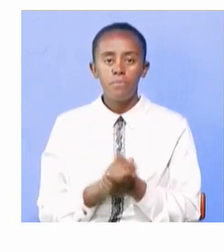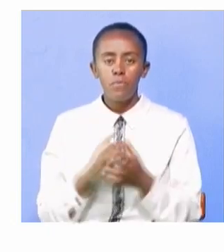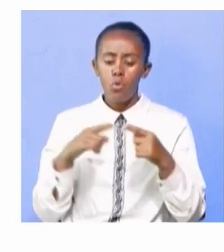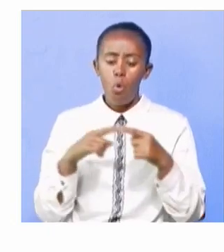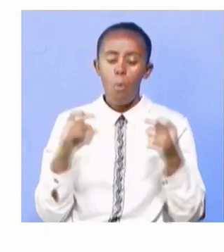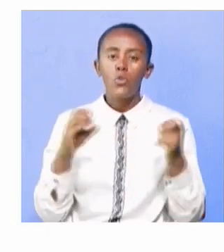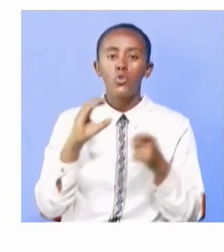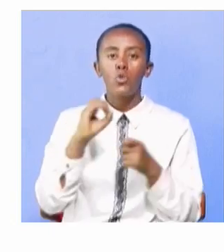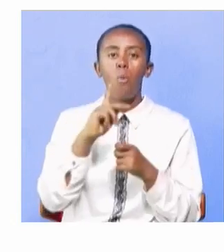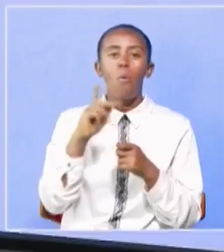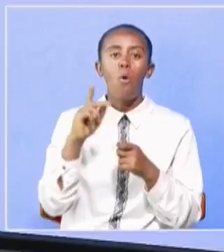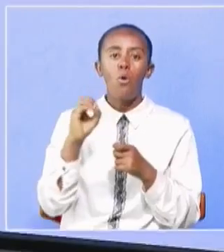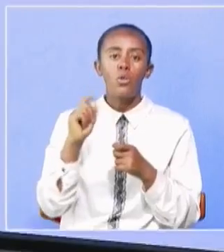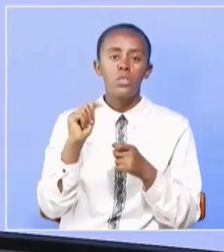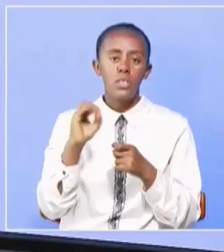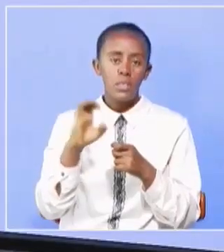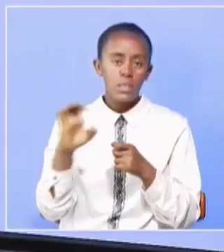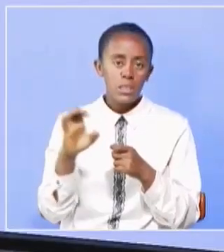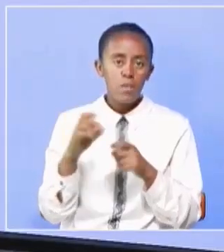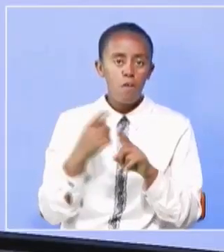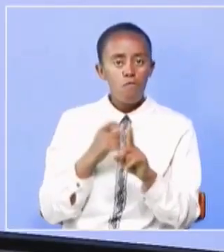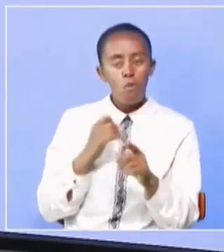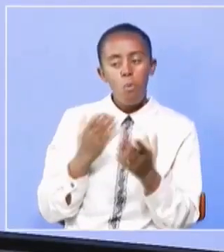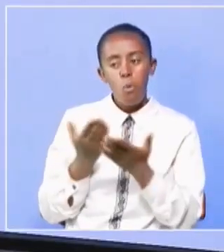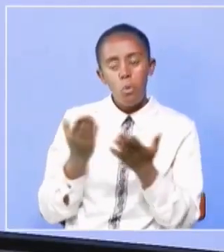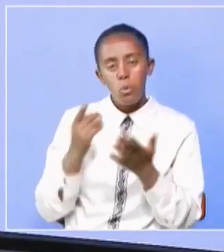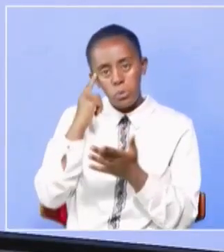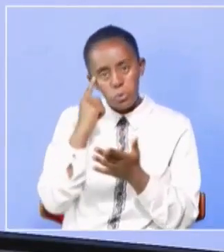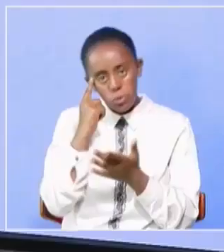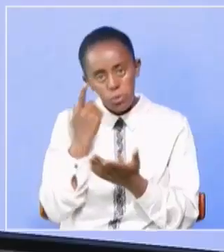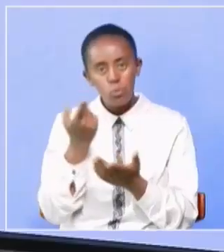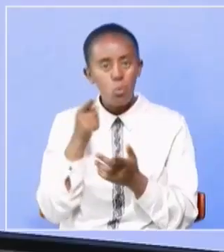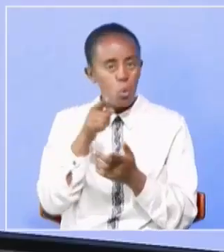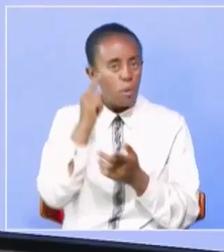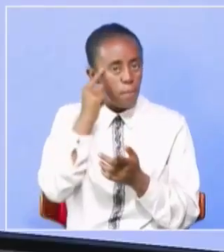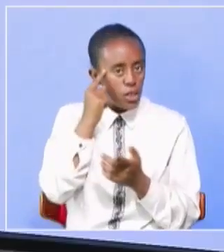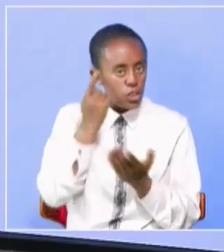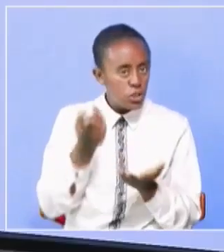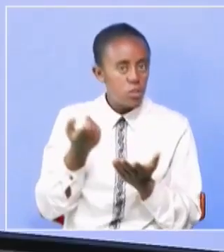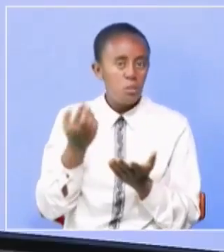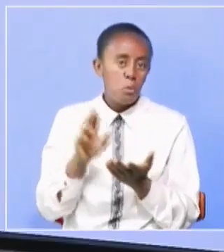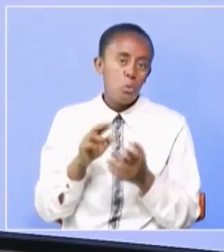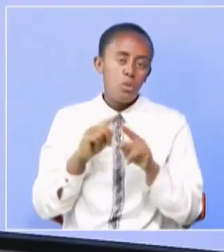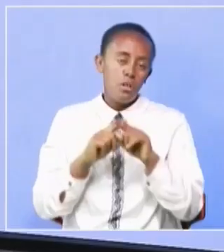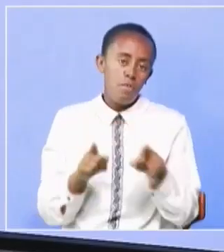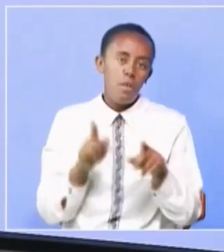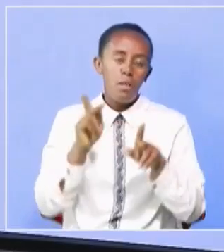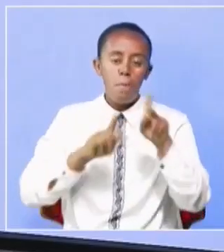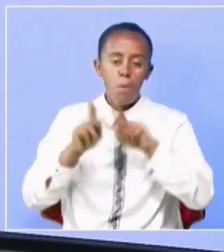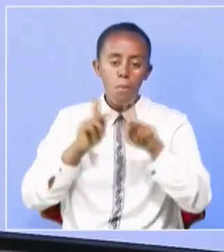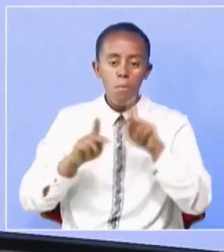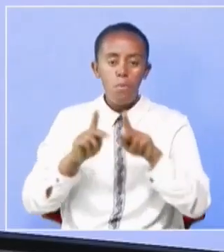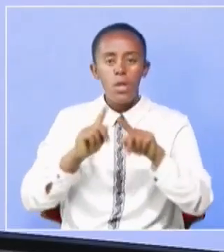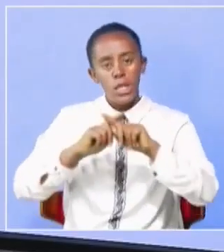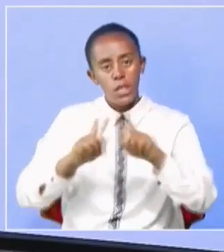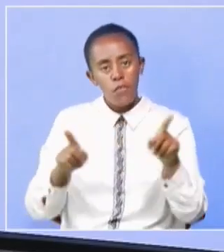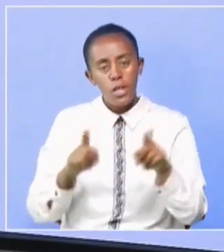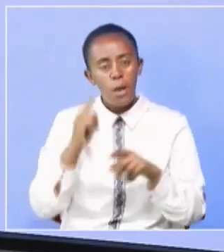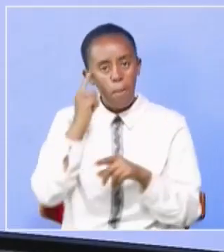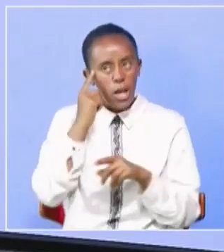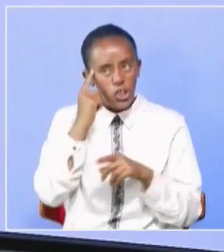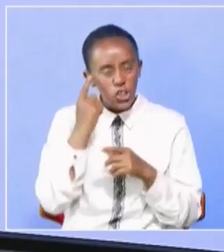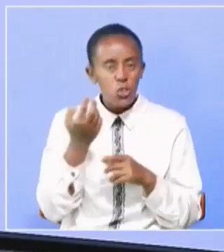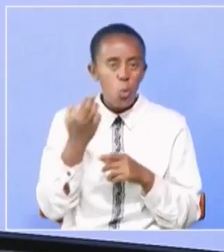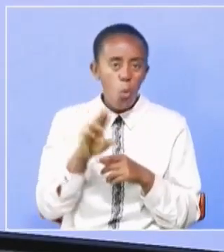opposite. Opposite from what you are thinking, what you are imagining, or it could be different people, different imagination